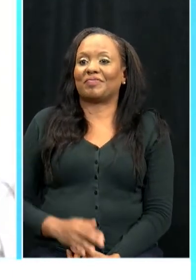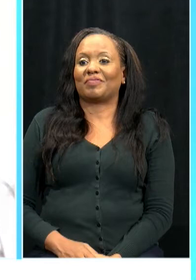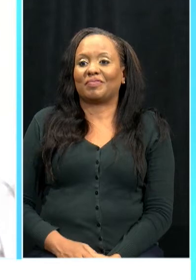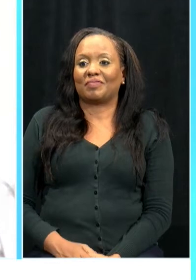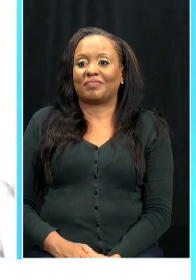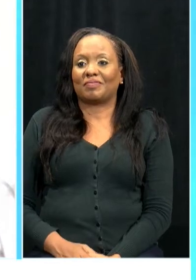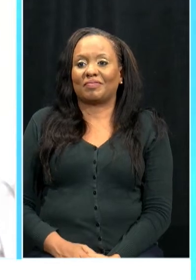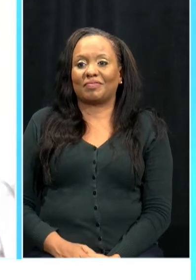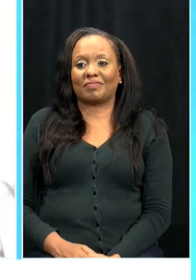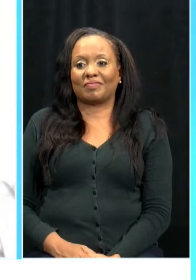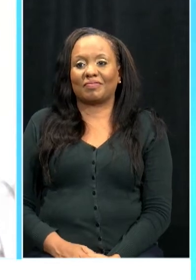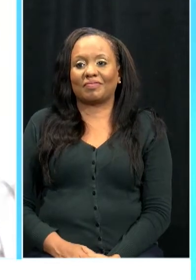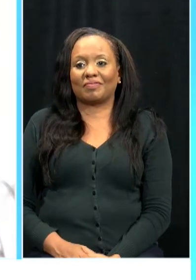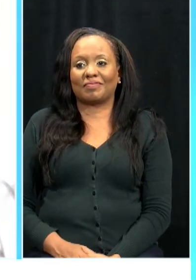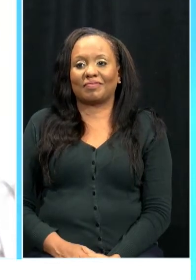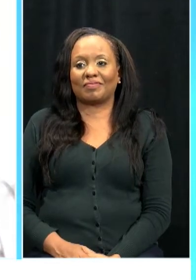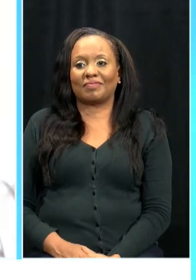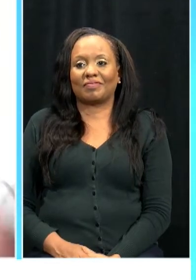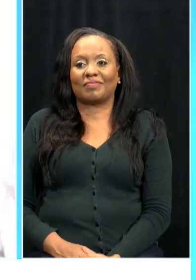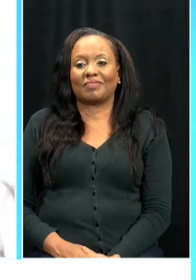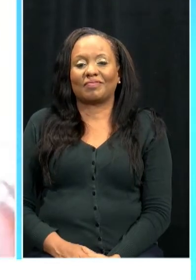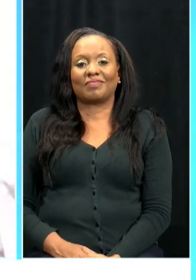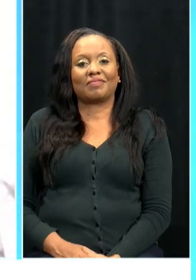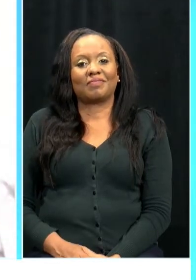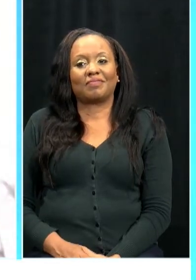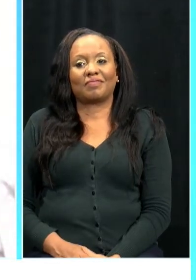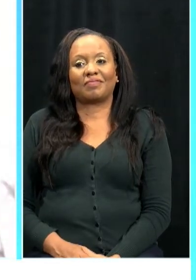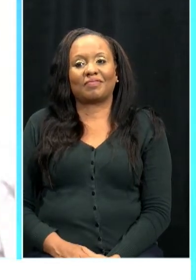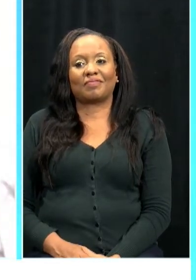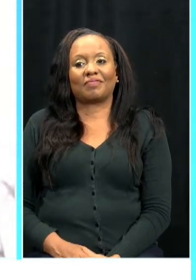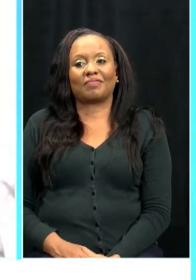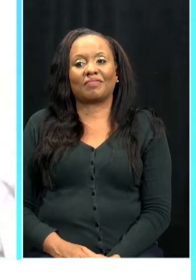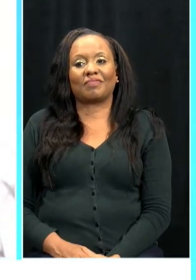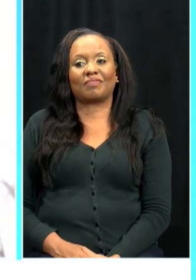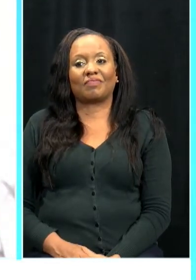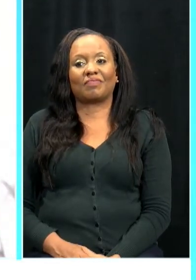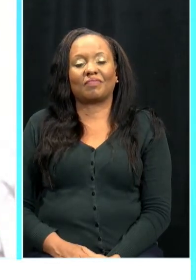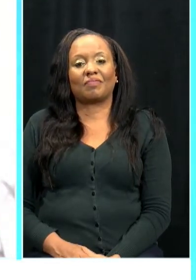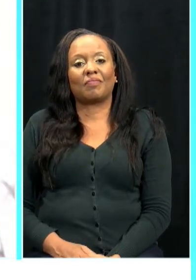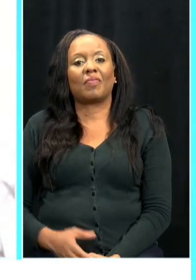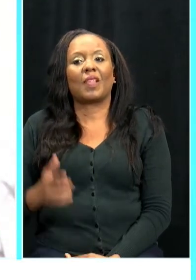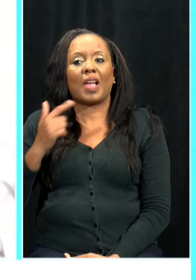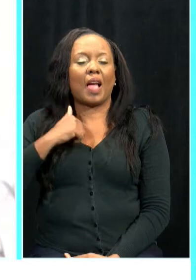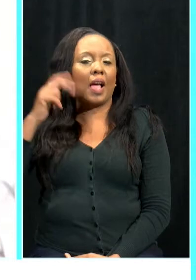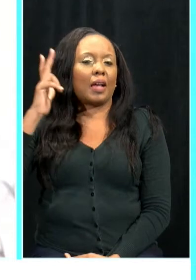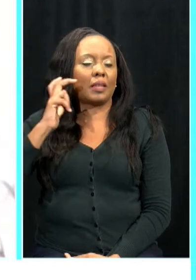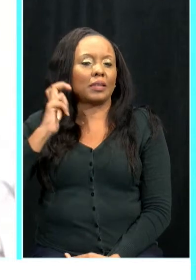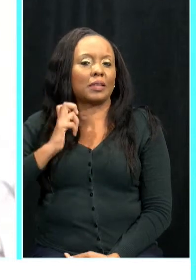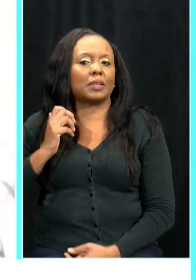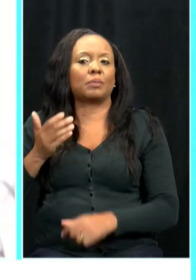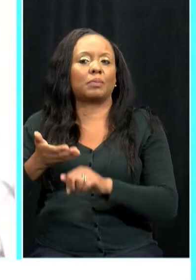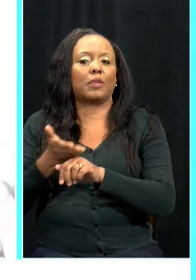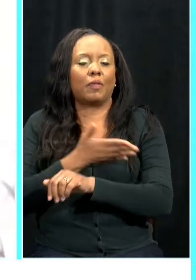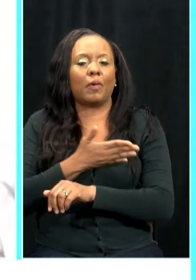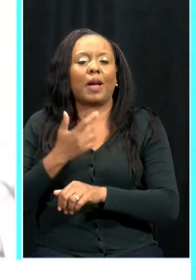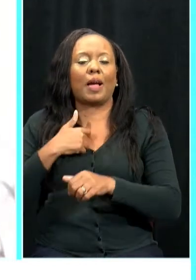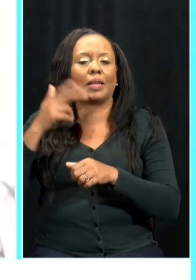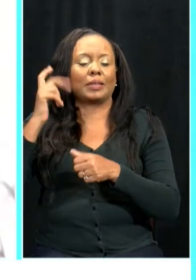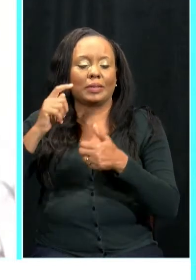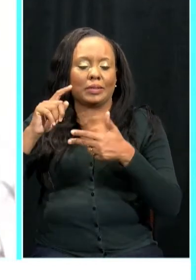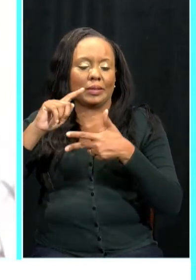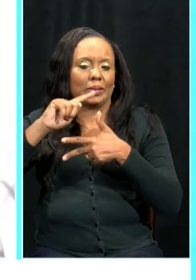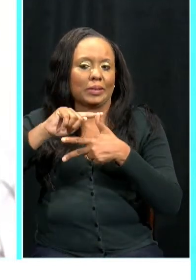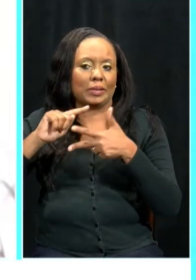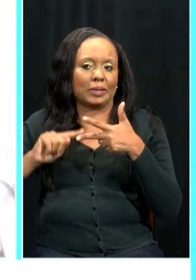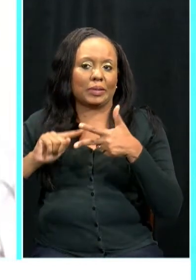I was listening to your other two speakers before when they were talking about the,